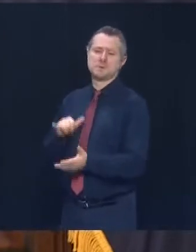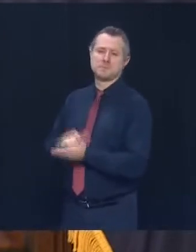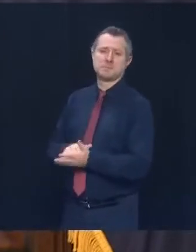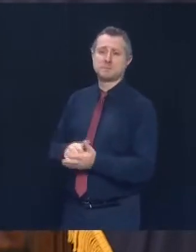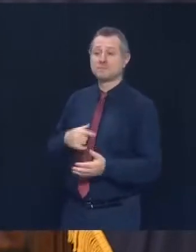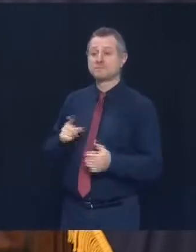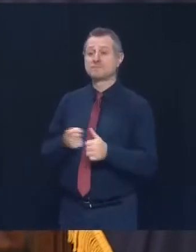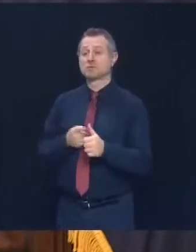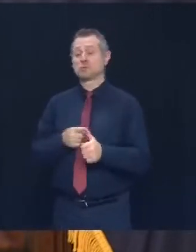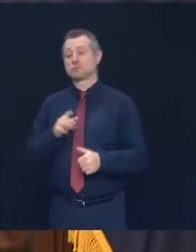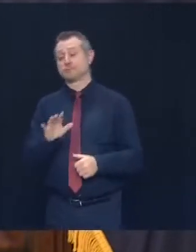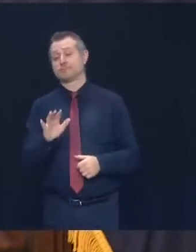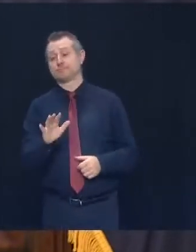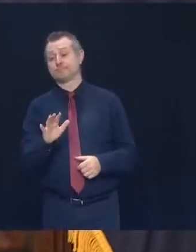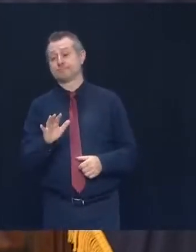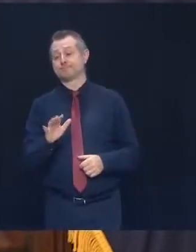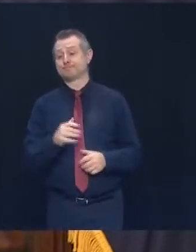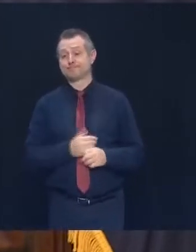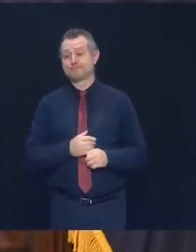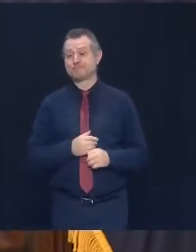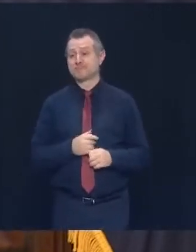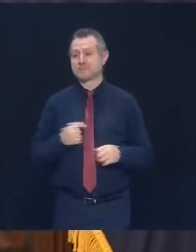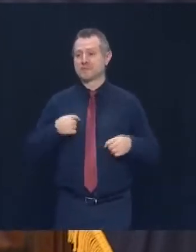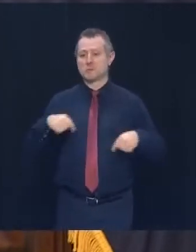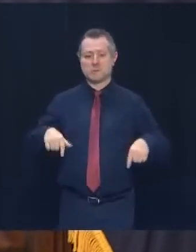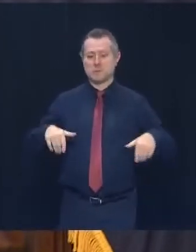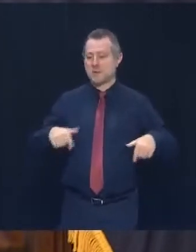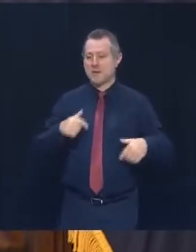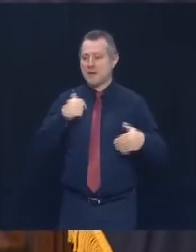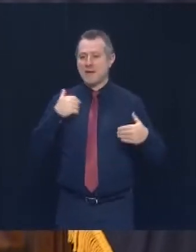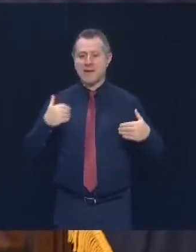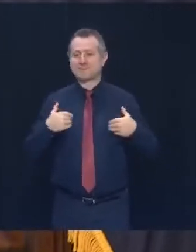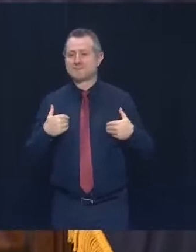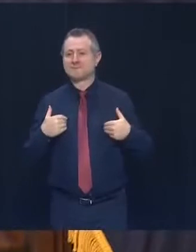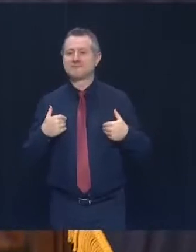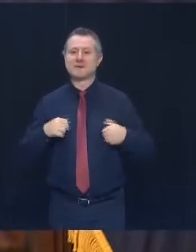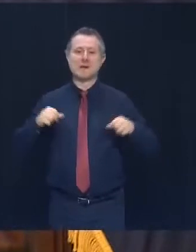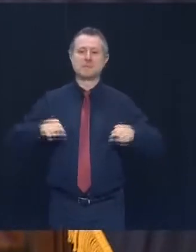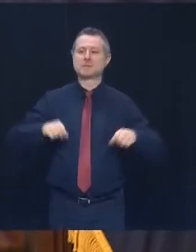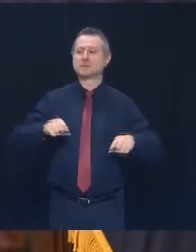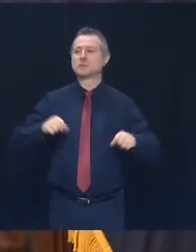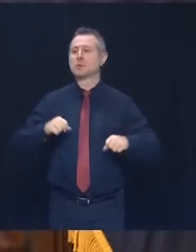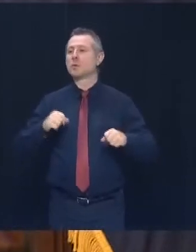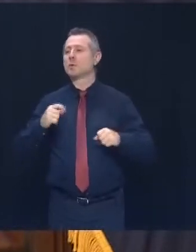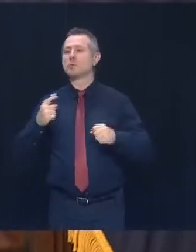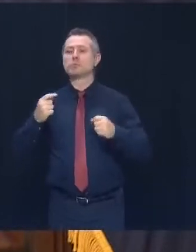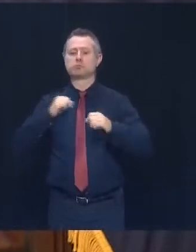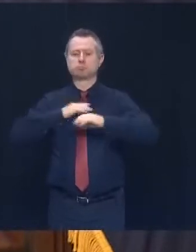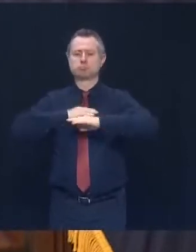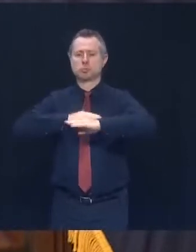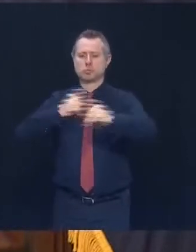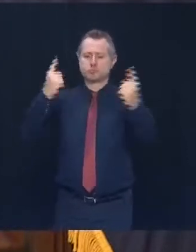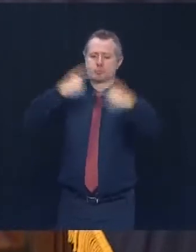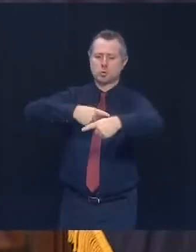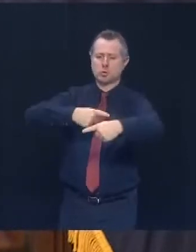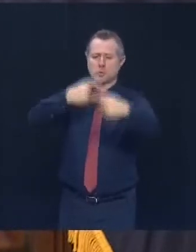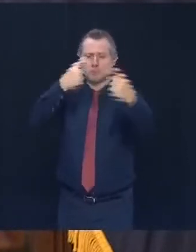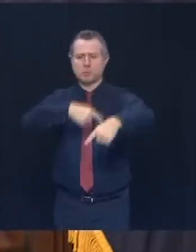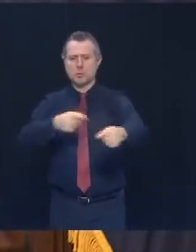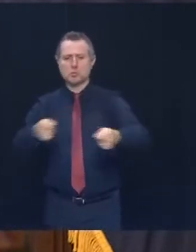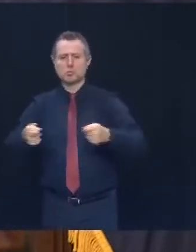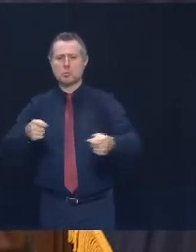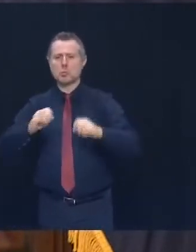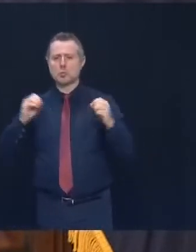We're not set up to do border control. States don't do border control. In